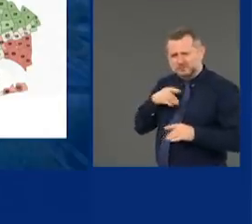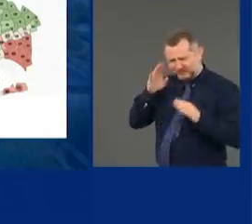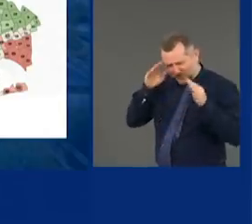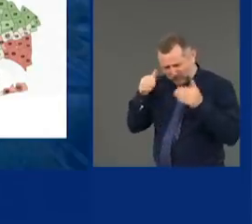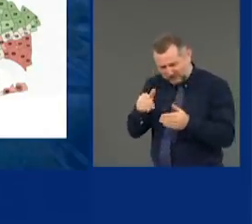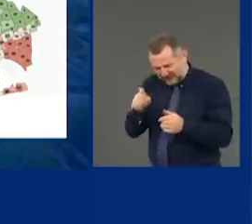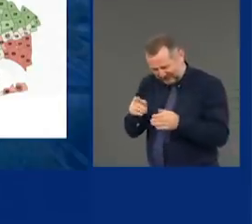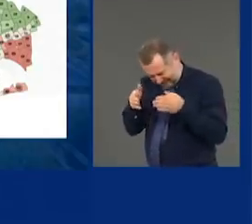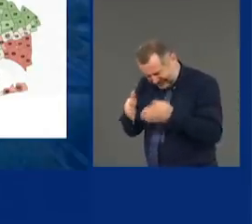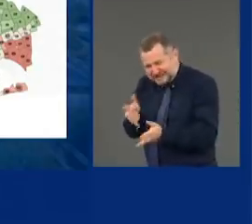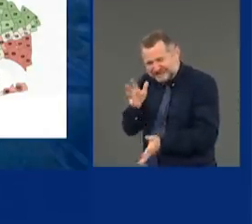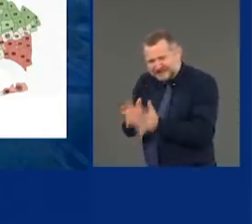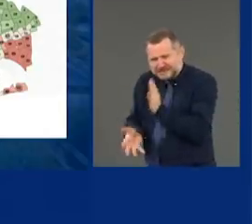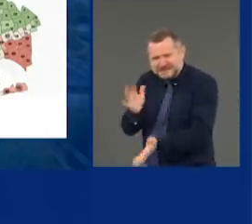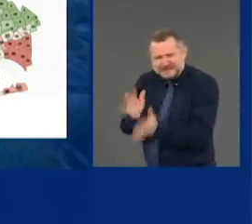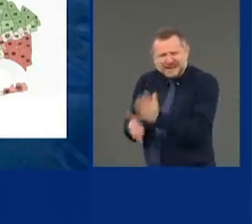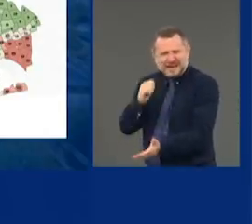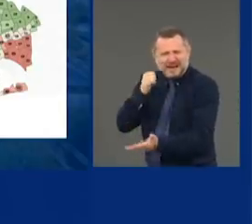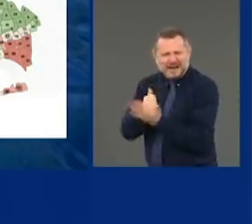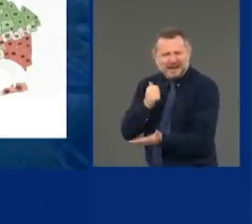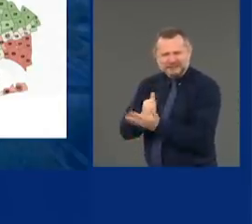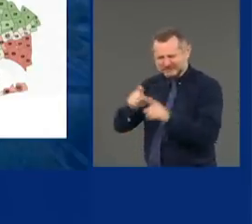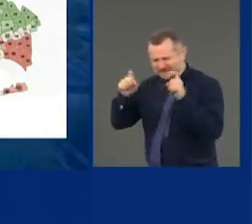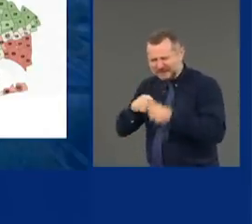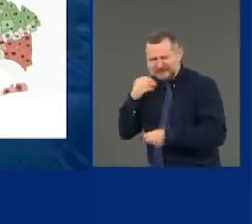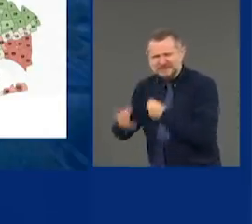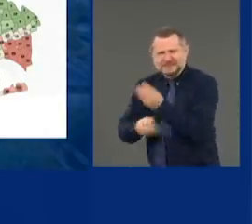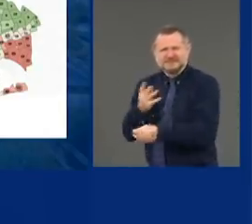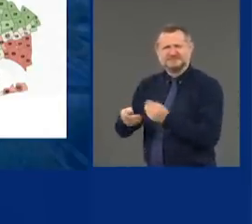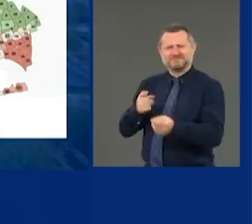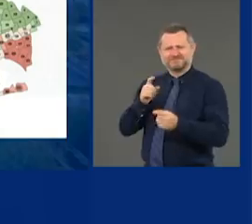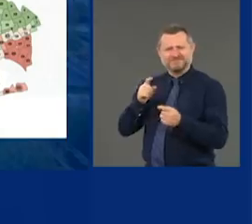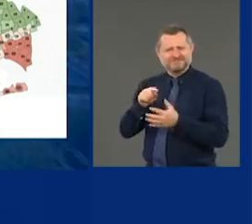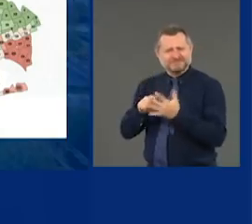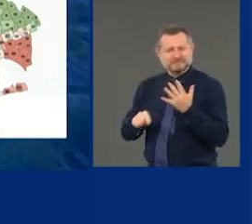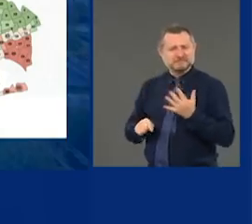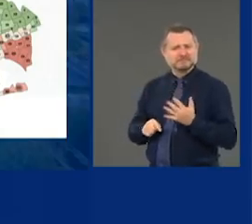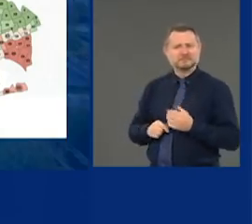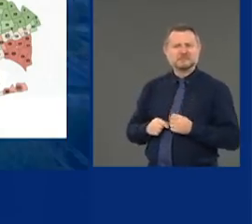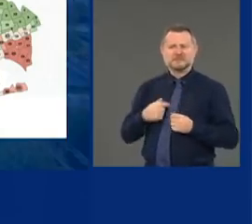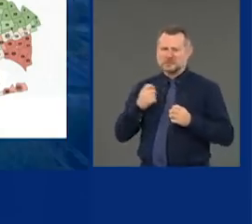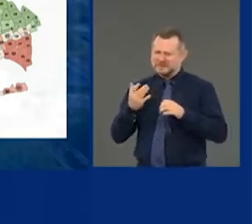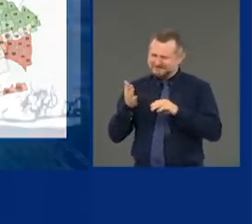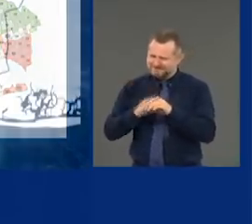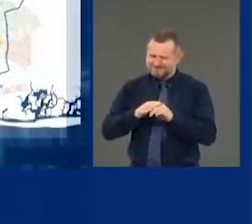hotspots, more testing, more treatment in these hotspots, and more awareness.